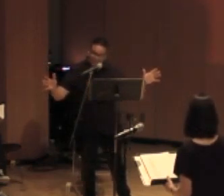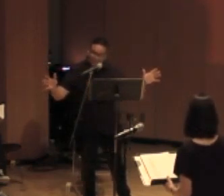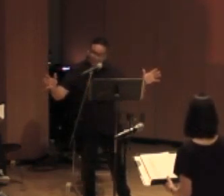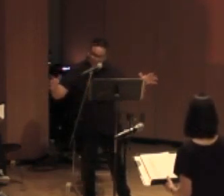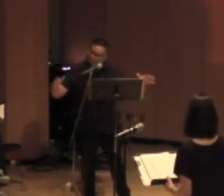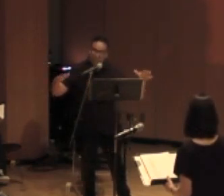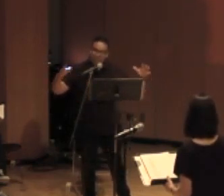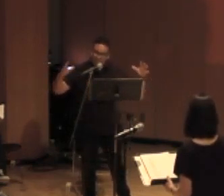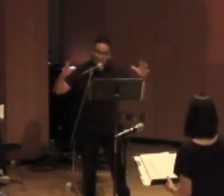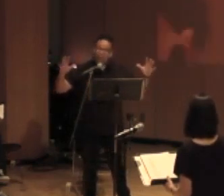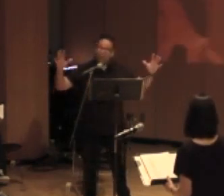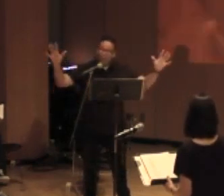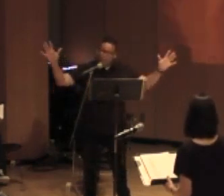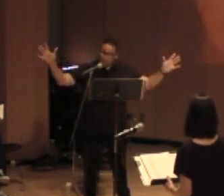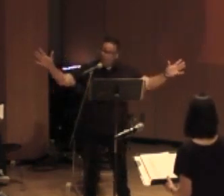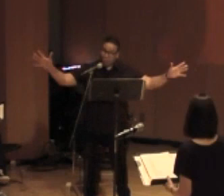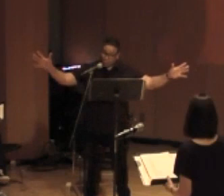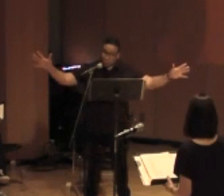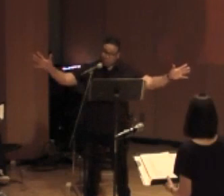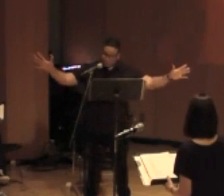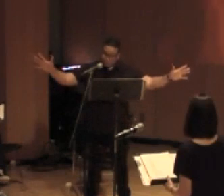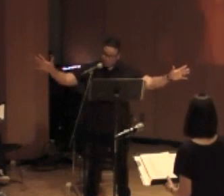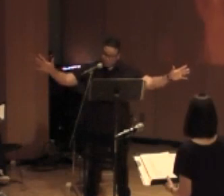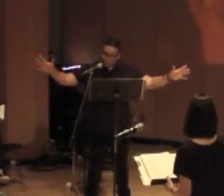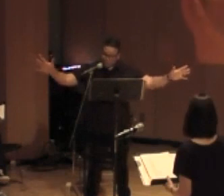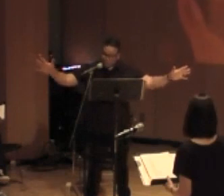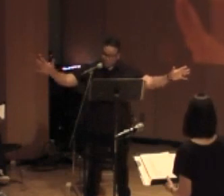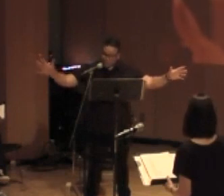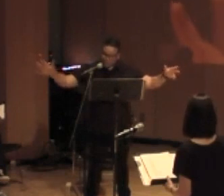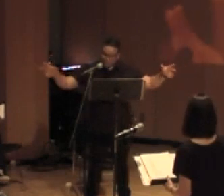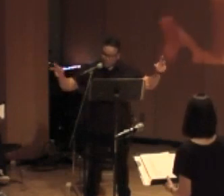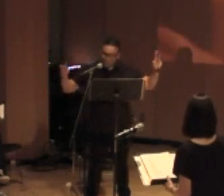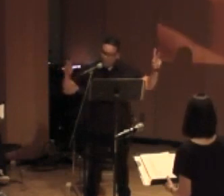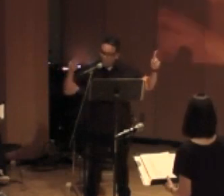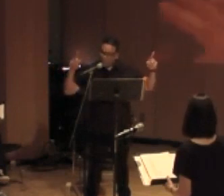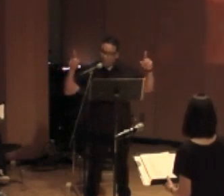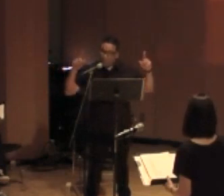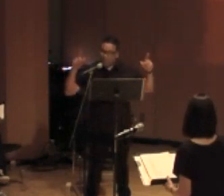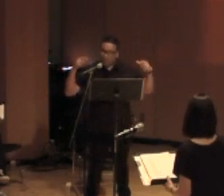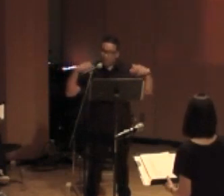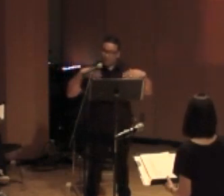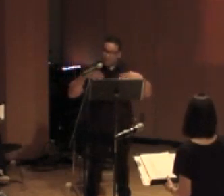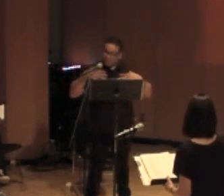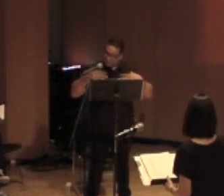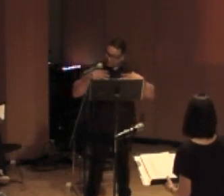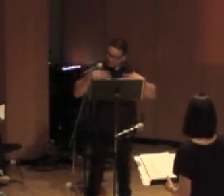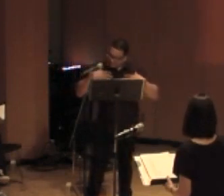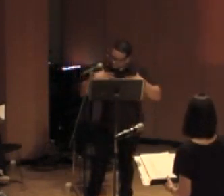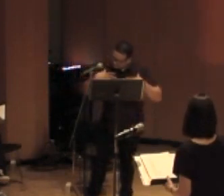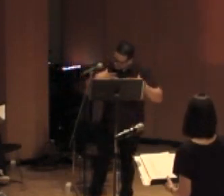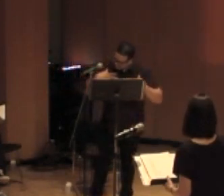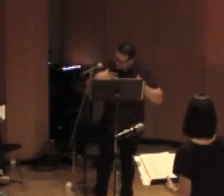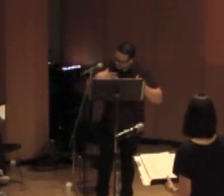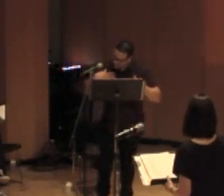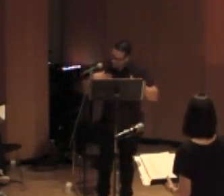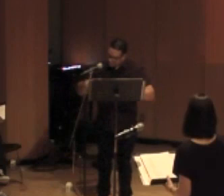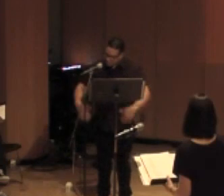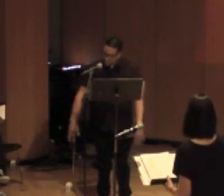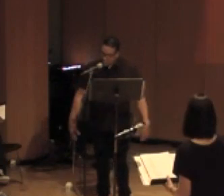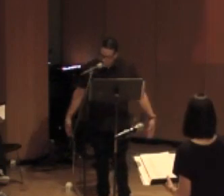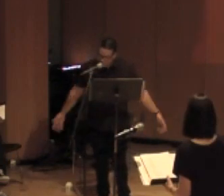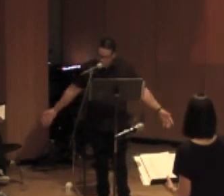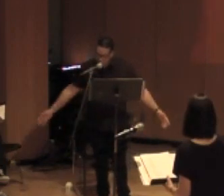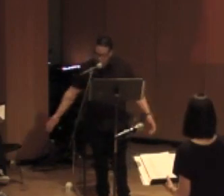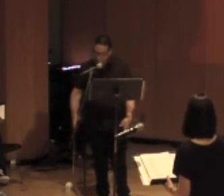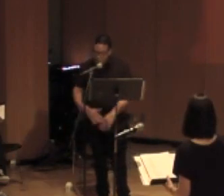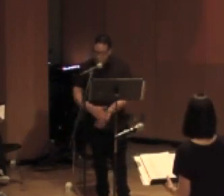old and then there's old I mean not so hard not